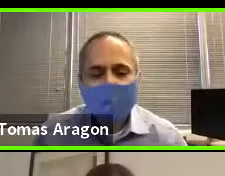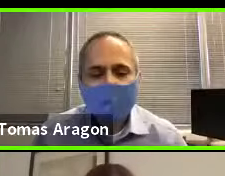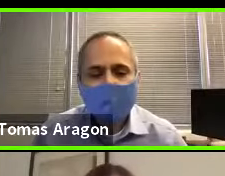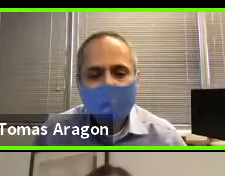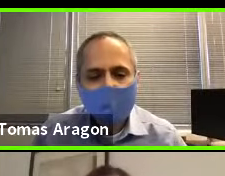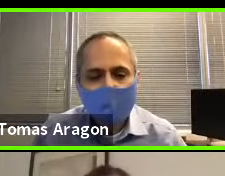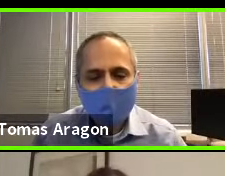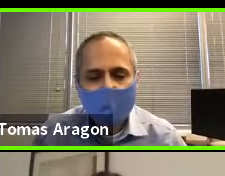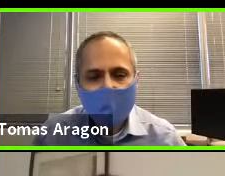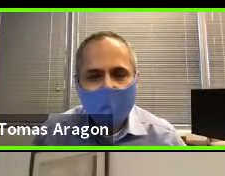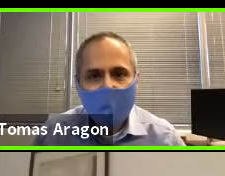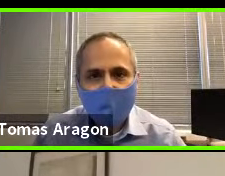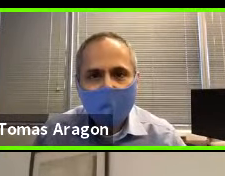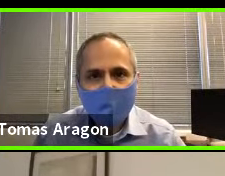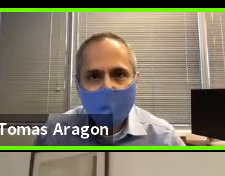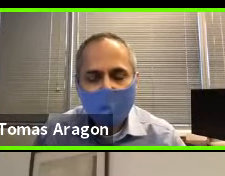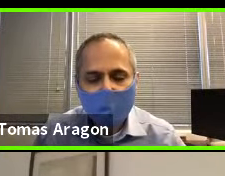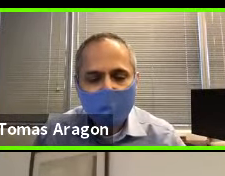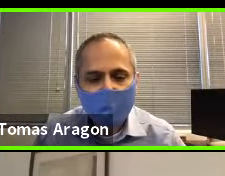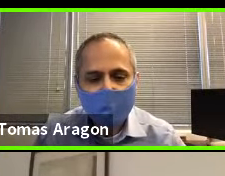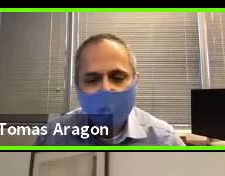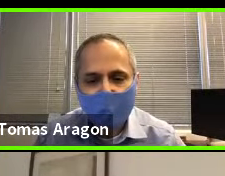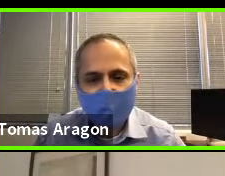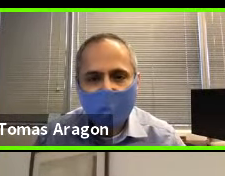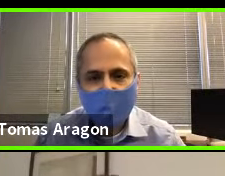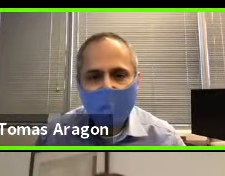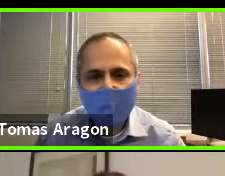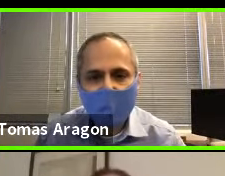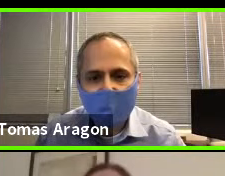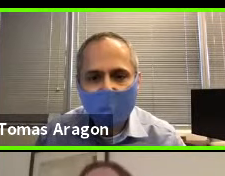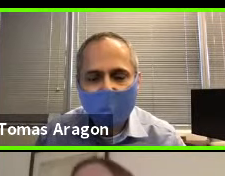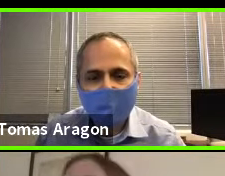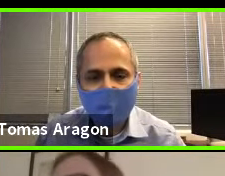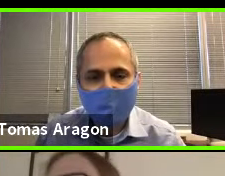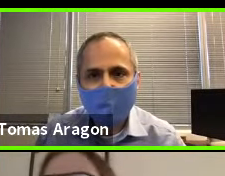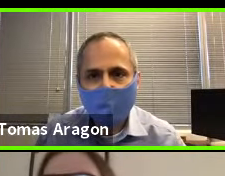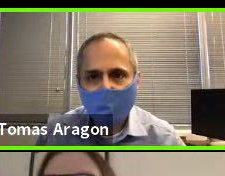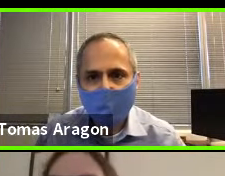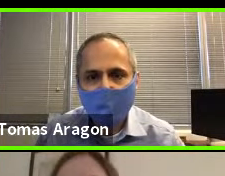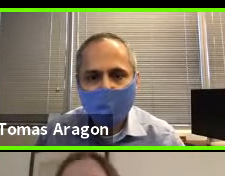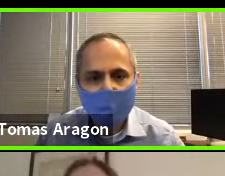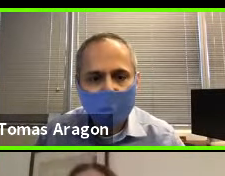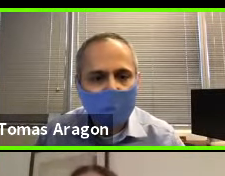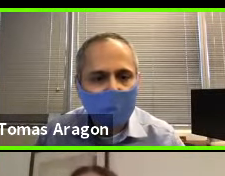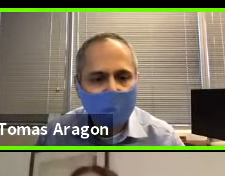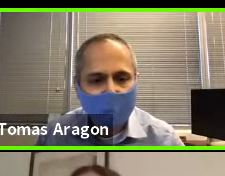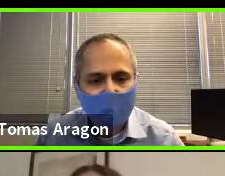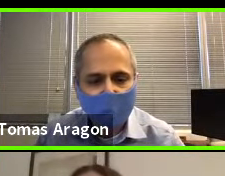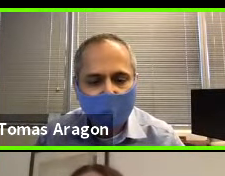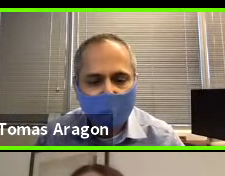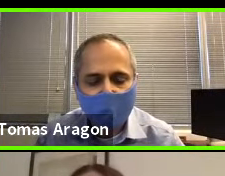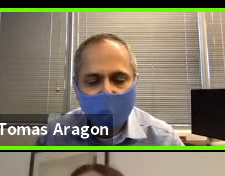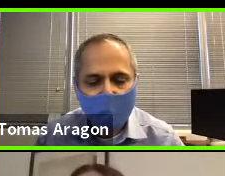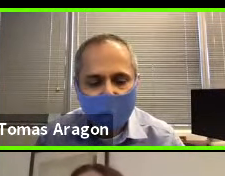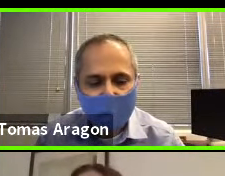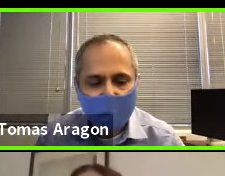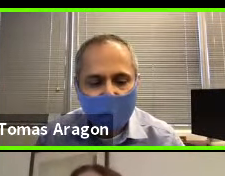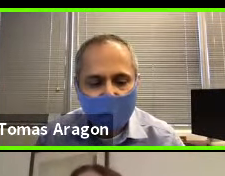Good afternoon, everyone. Thank you so much for taking time out of your day on such short notice to come here